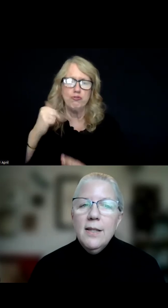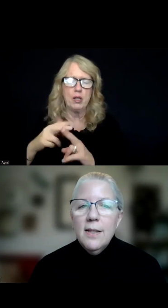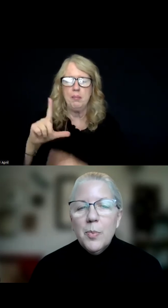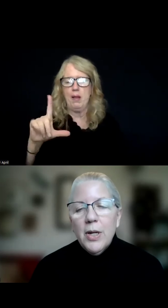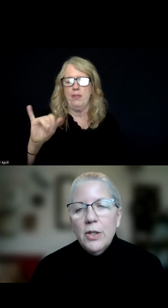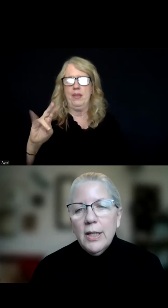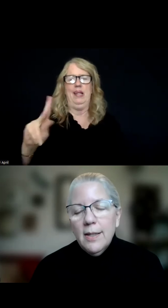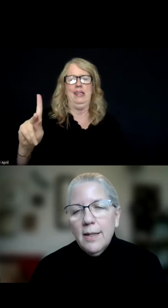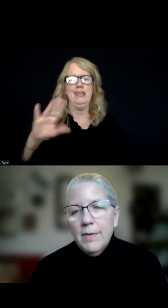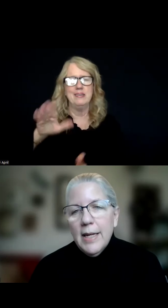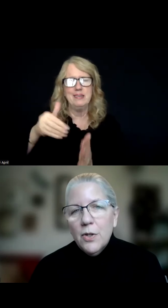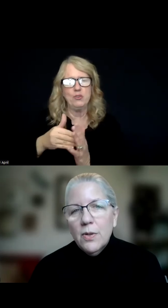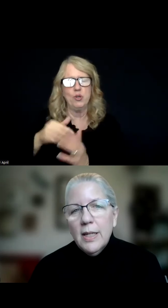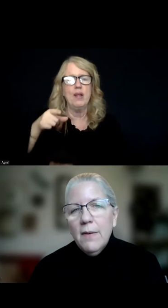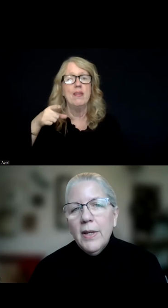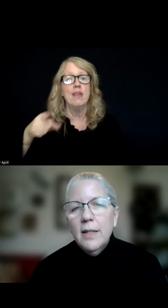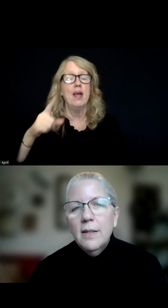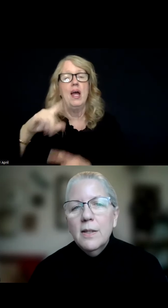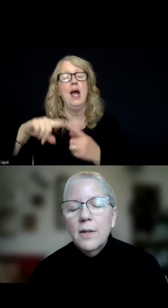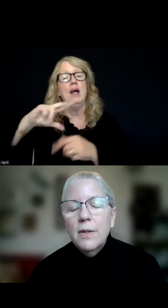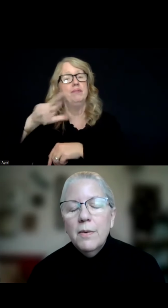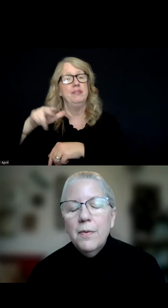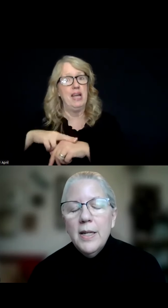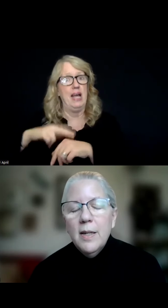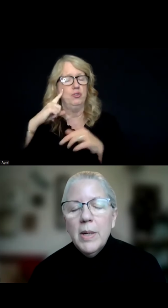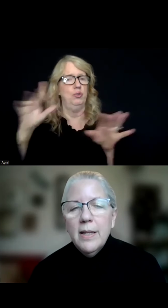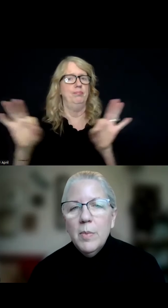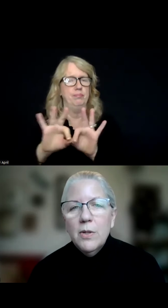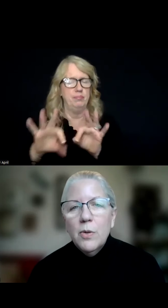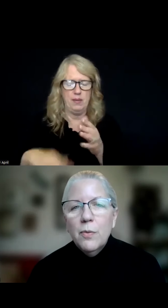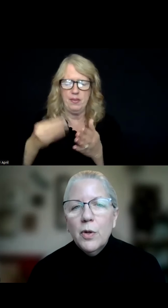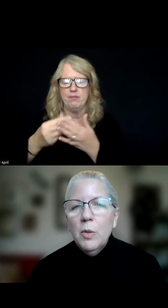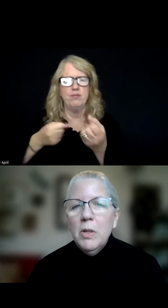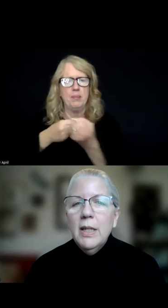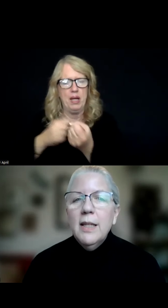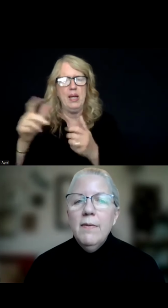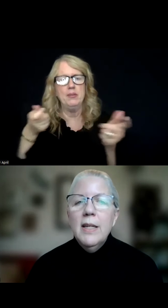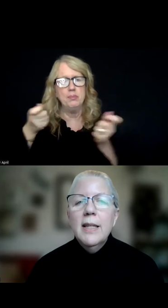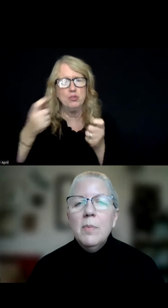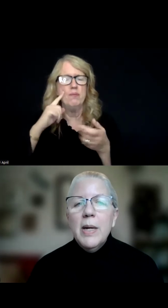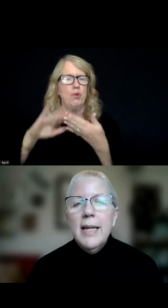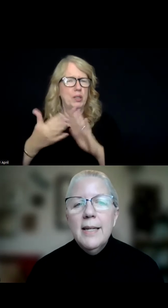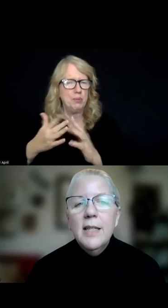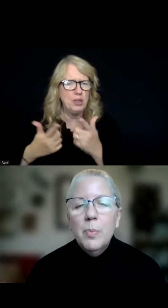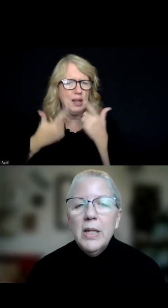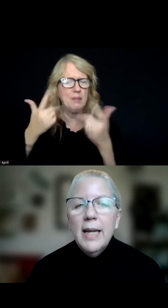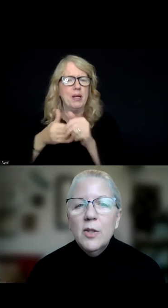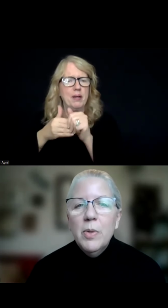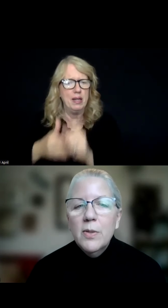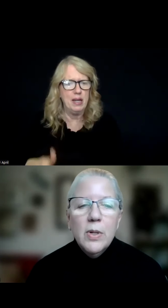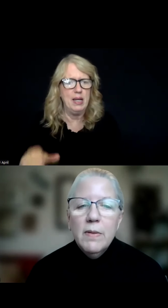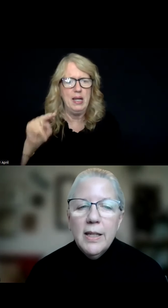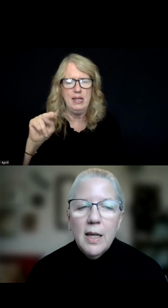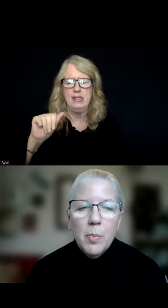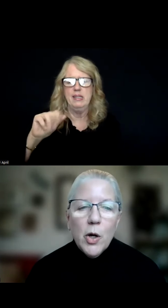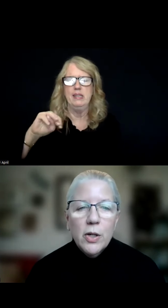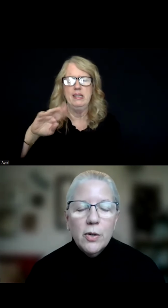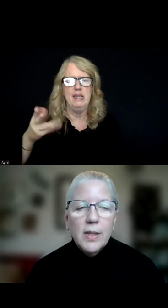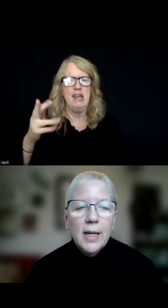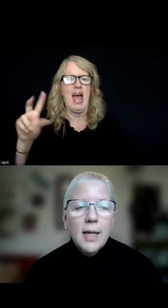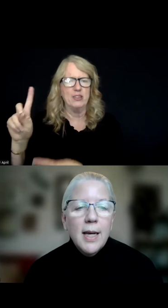Again, this is a project of national significance. It's funded by the Administration for Community Living and led by NASDS, but NASBID is one of the